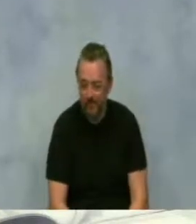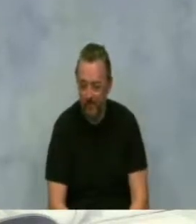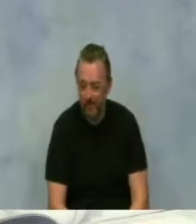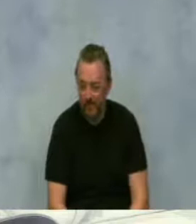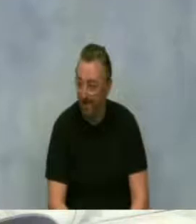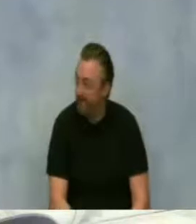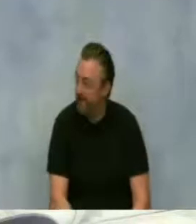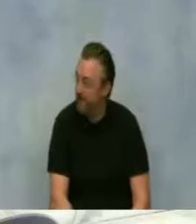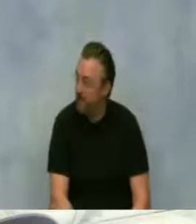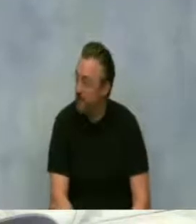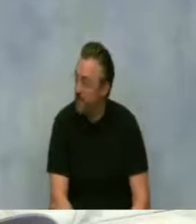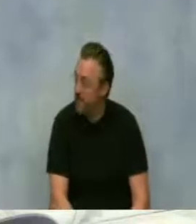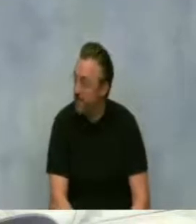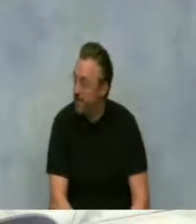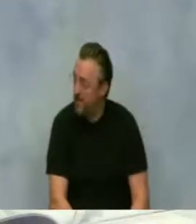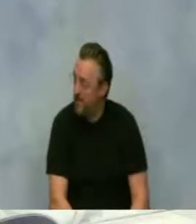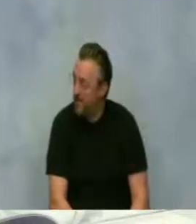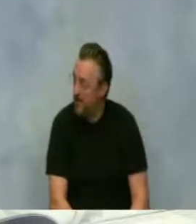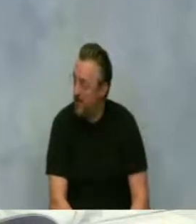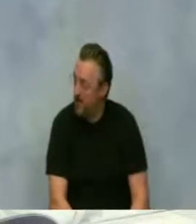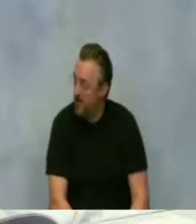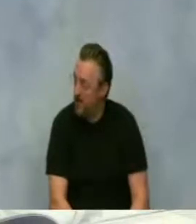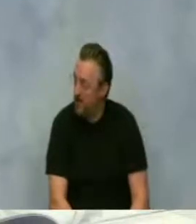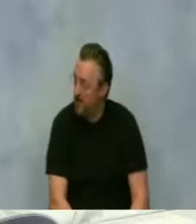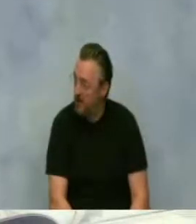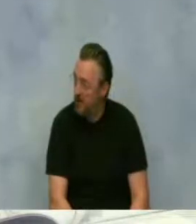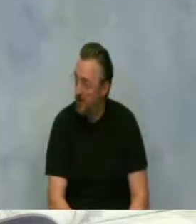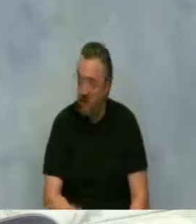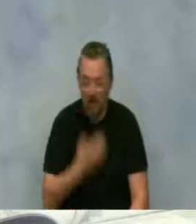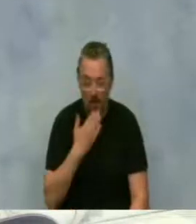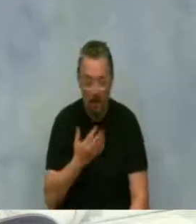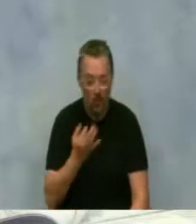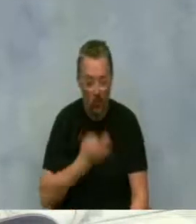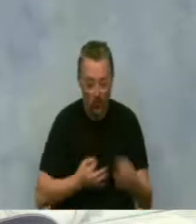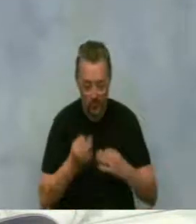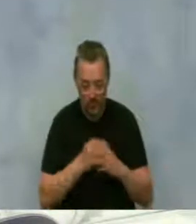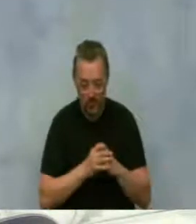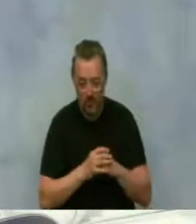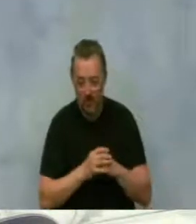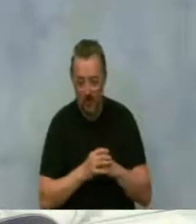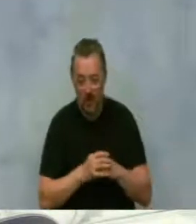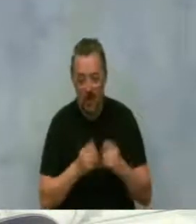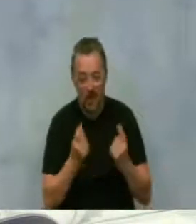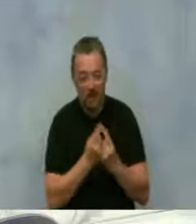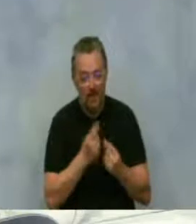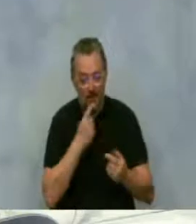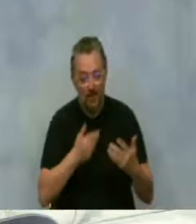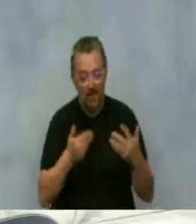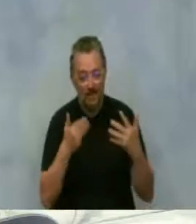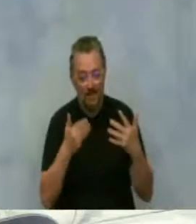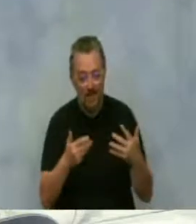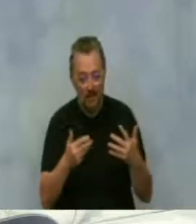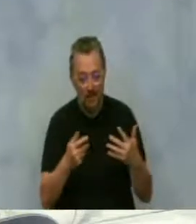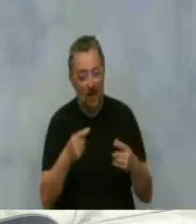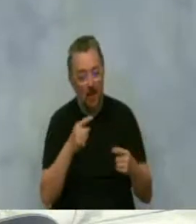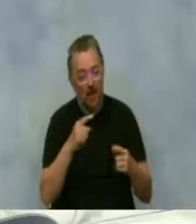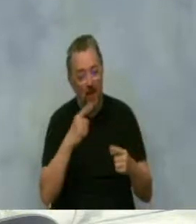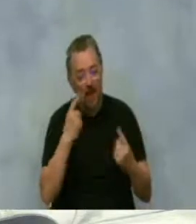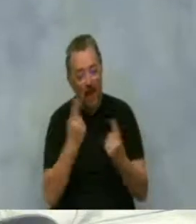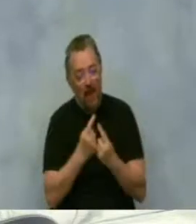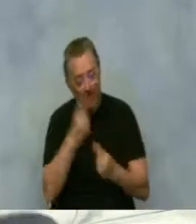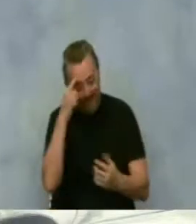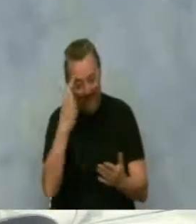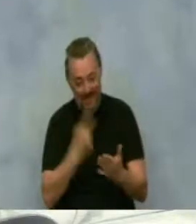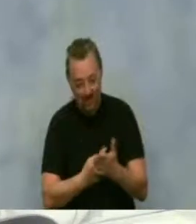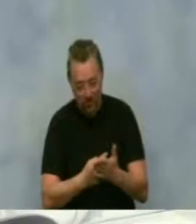Anything else? That's all. Thanks very much for the questions. Item 9, it's items for decision. Housing